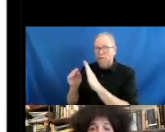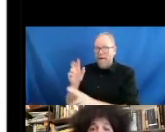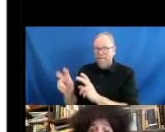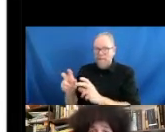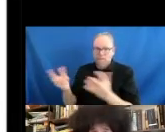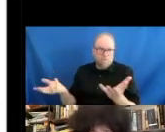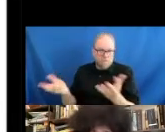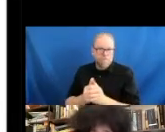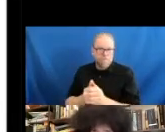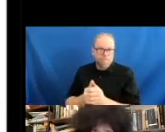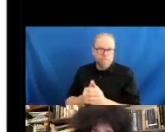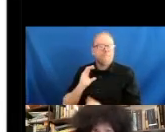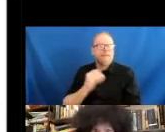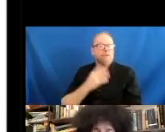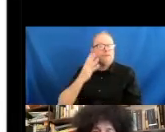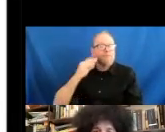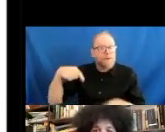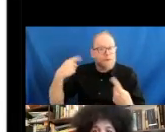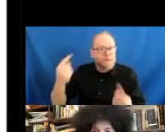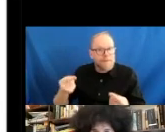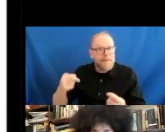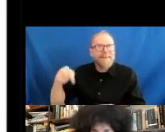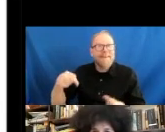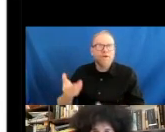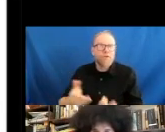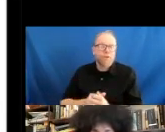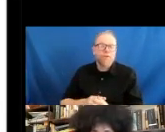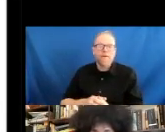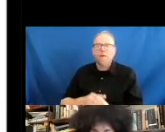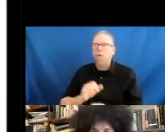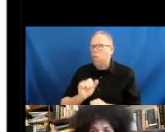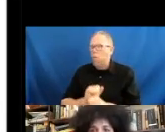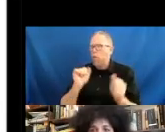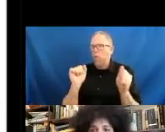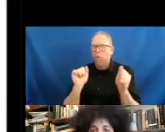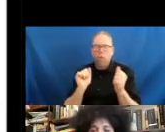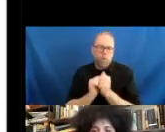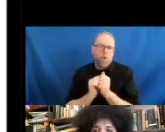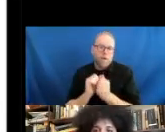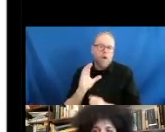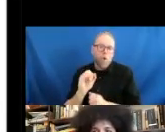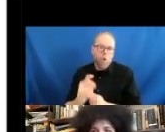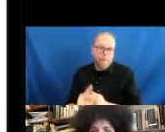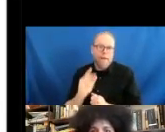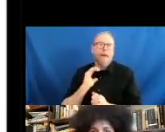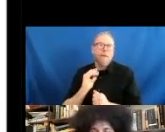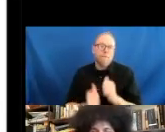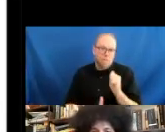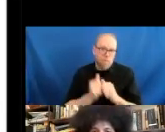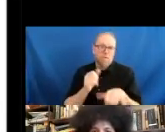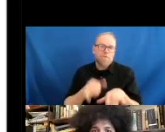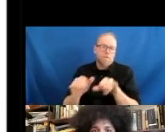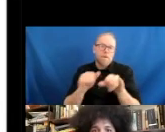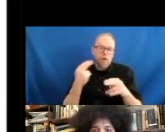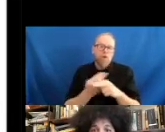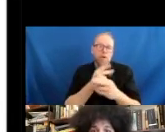Now, from our experience at SELC, working with cooperatives, the most commonly used legal